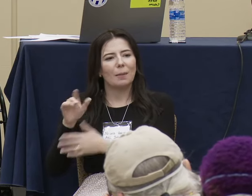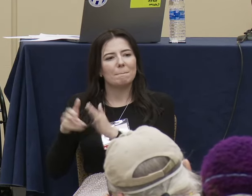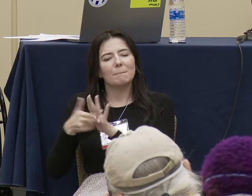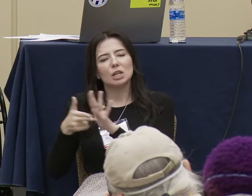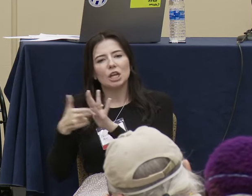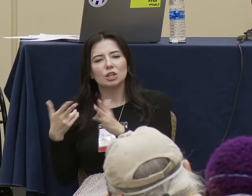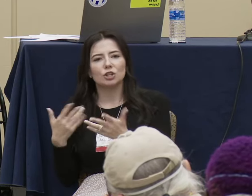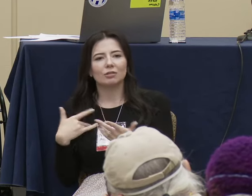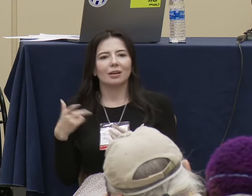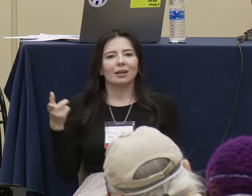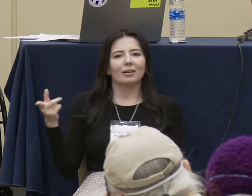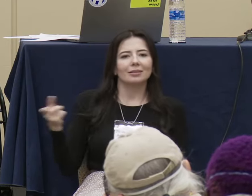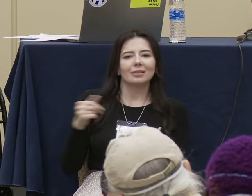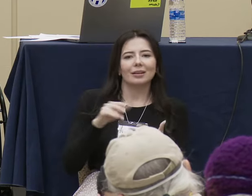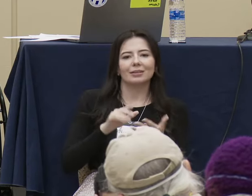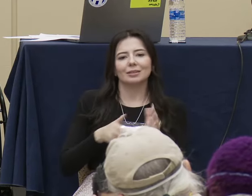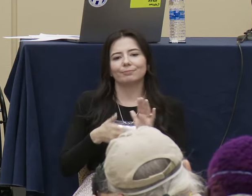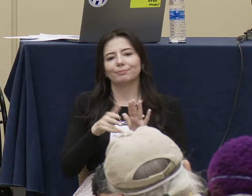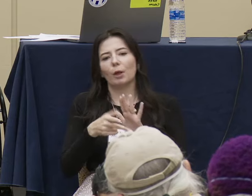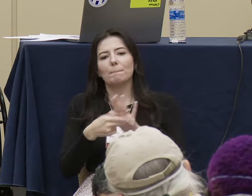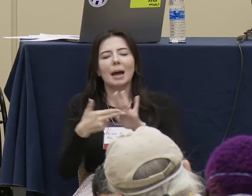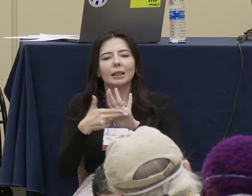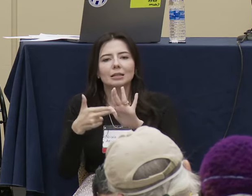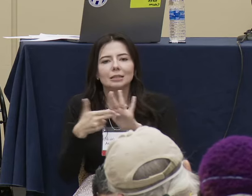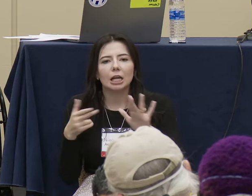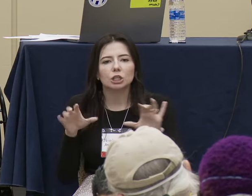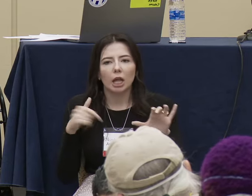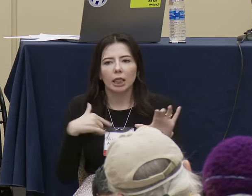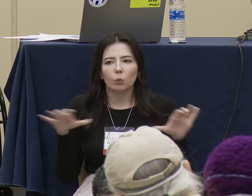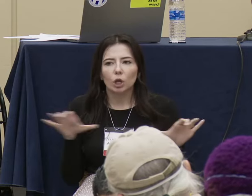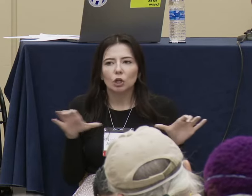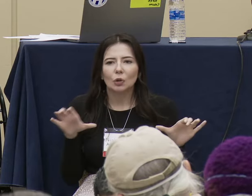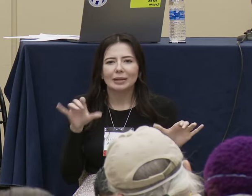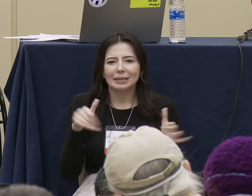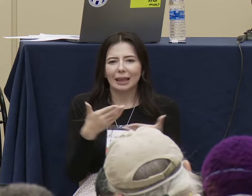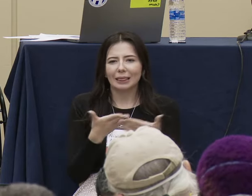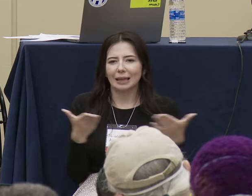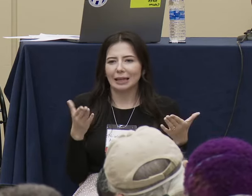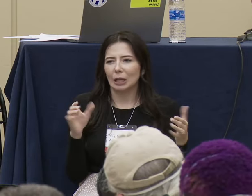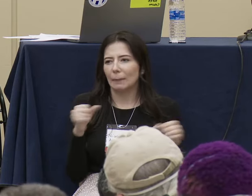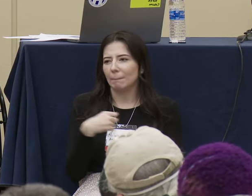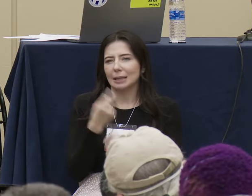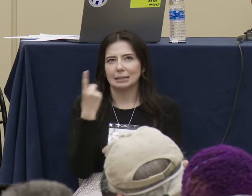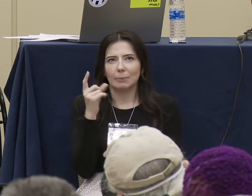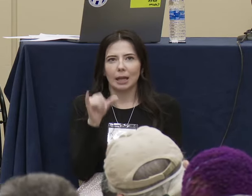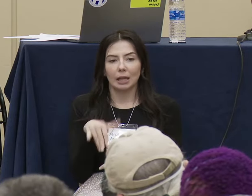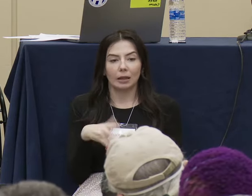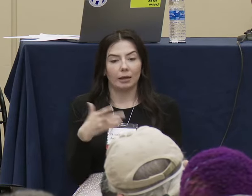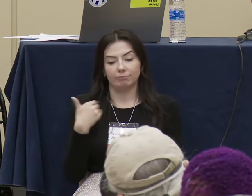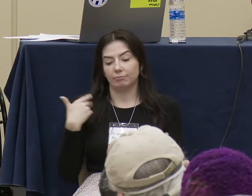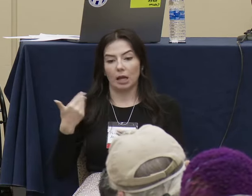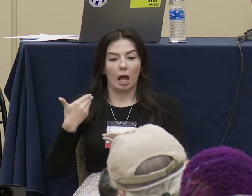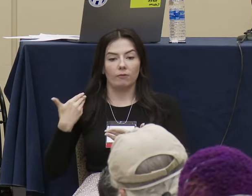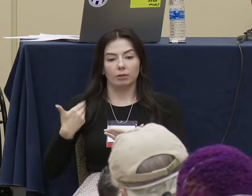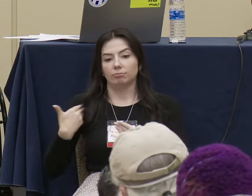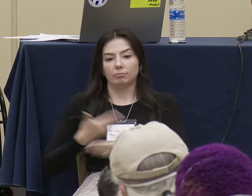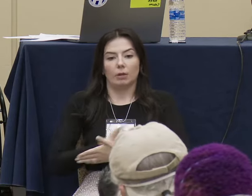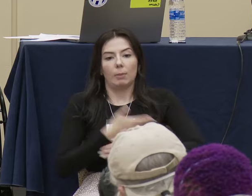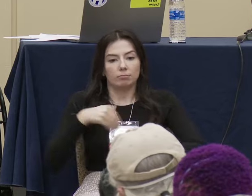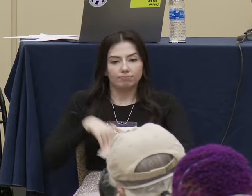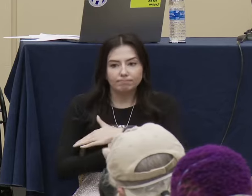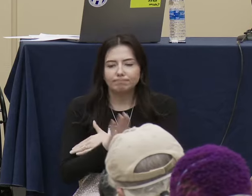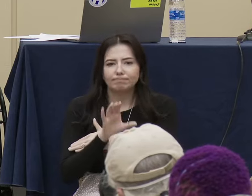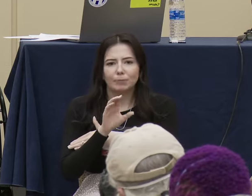kind of pathologization that we do. It's a thing that makes something like giving birth, for example,